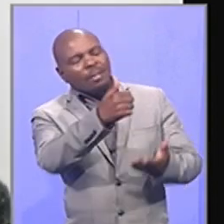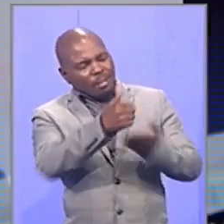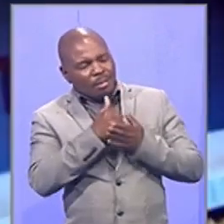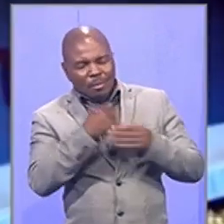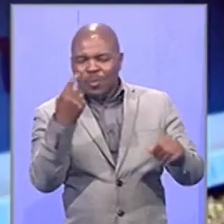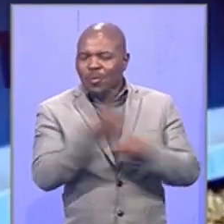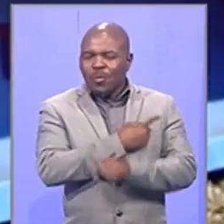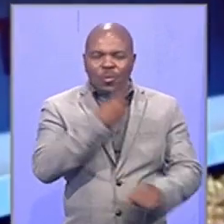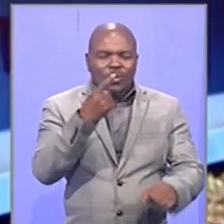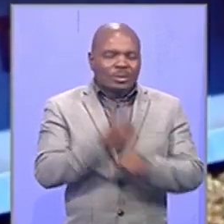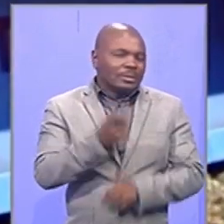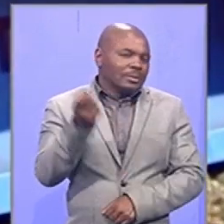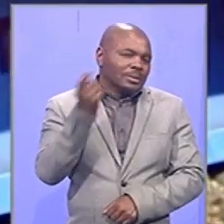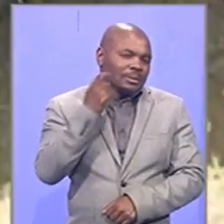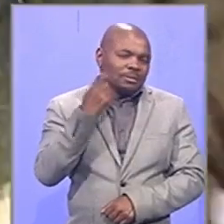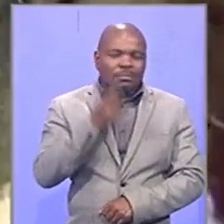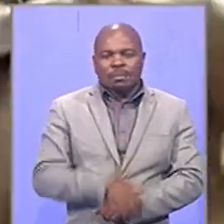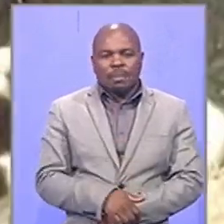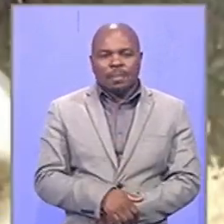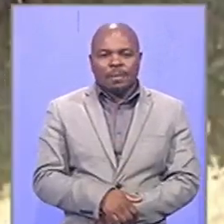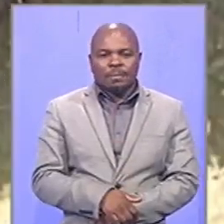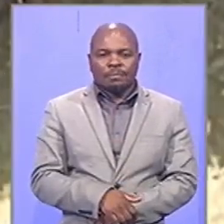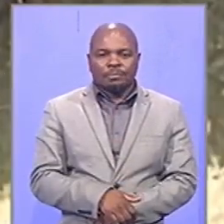with ease.